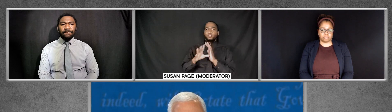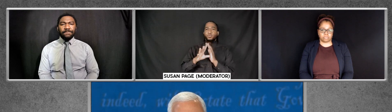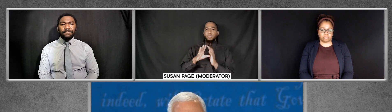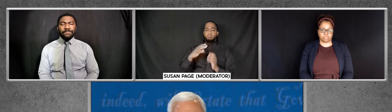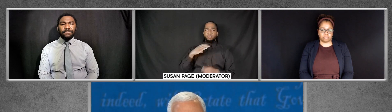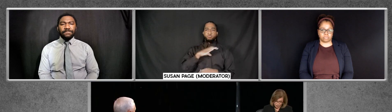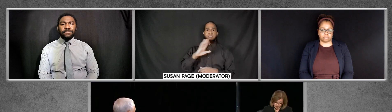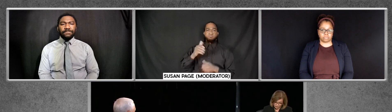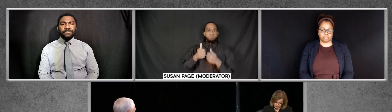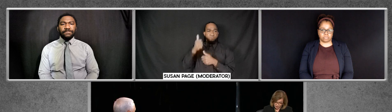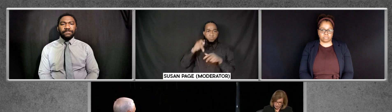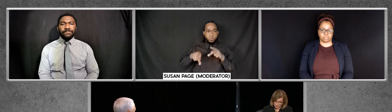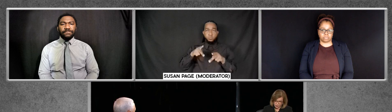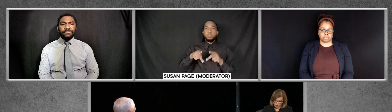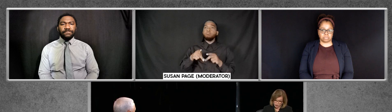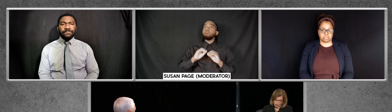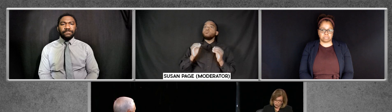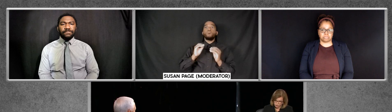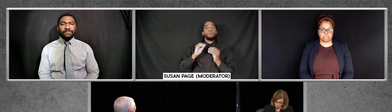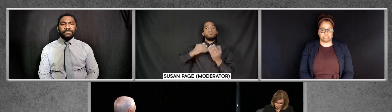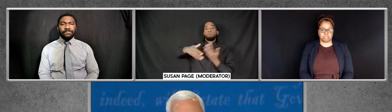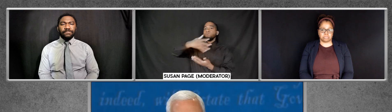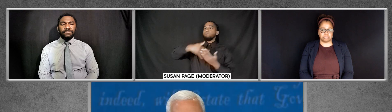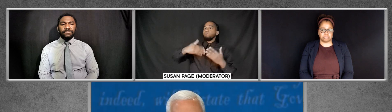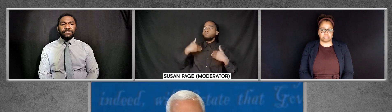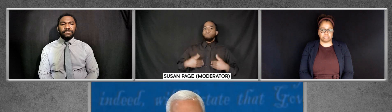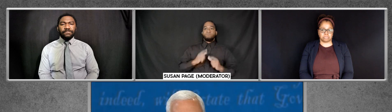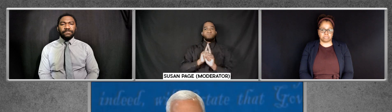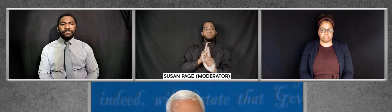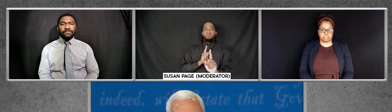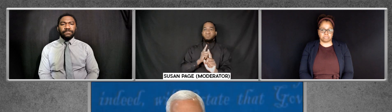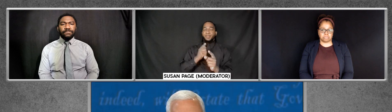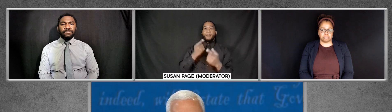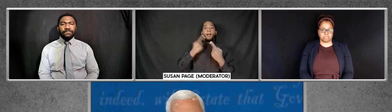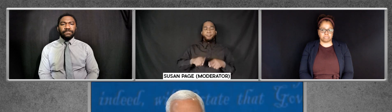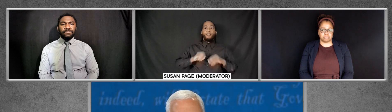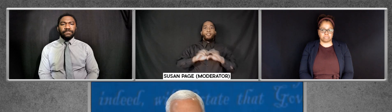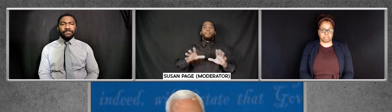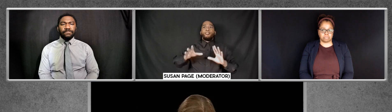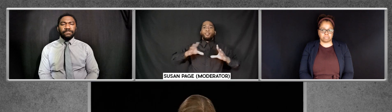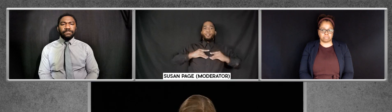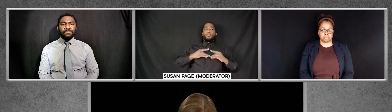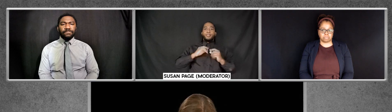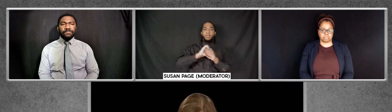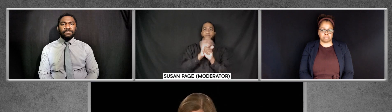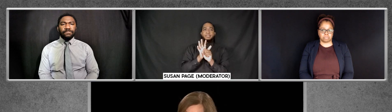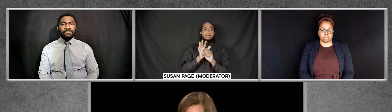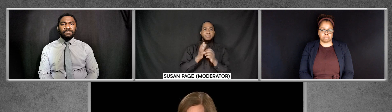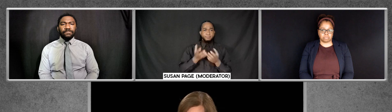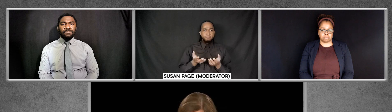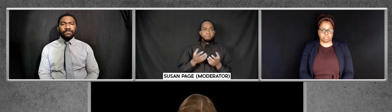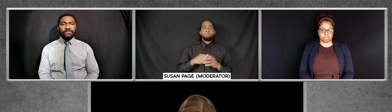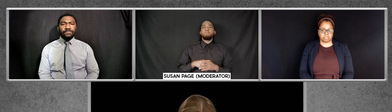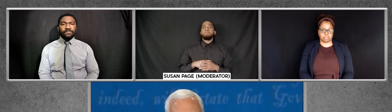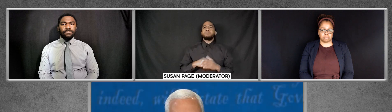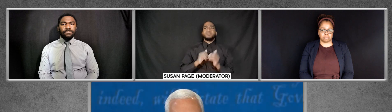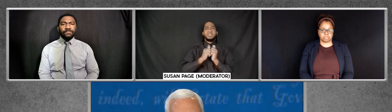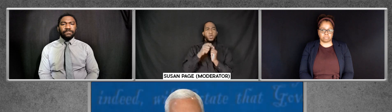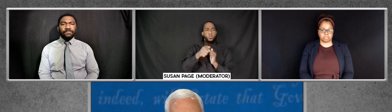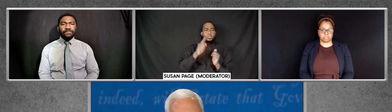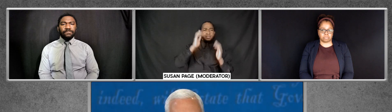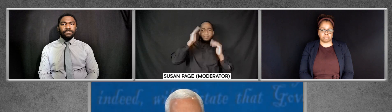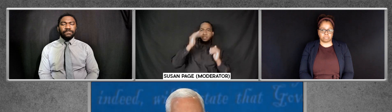distancing, few masks, and now a cluster of coronavirus cases among those who were there. How can you expect Americans to